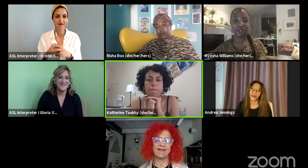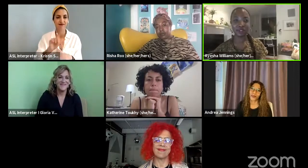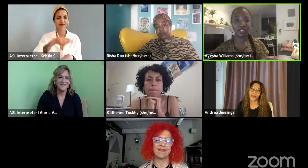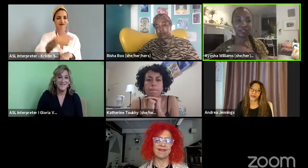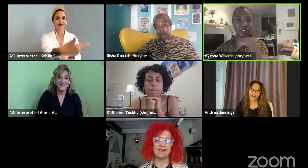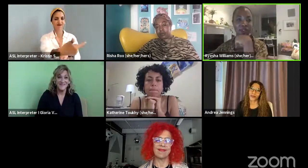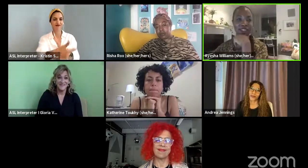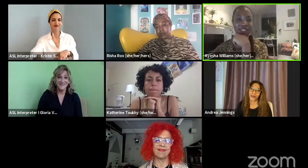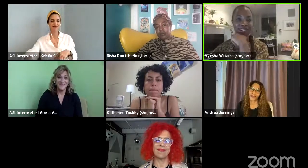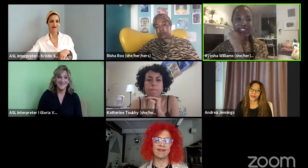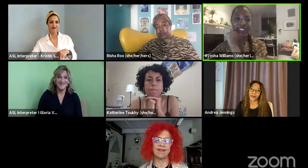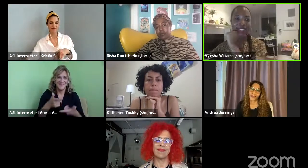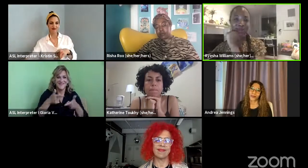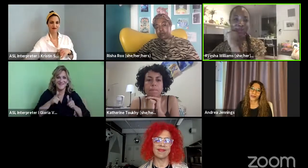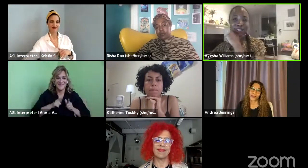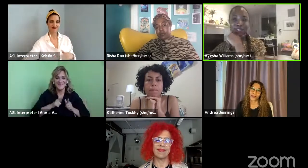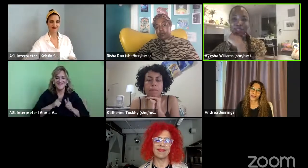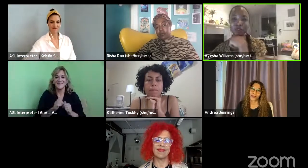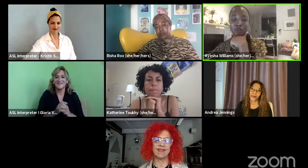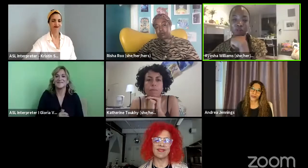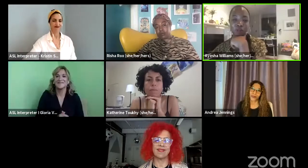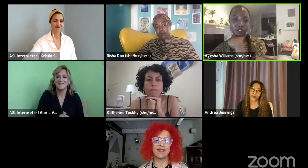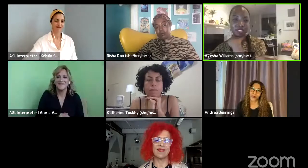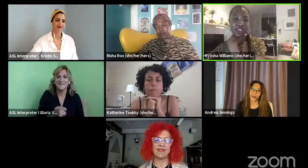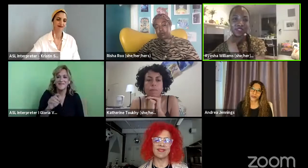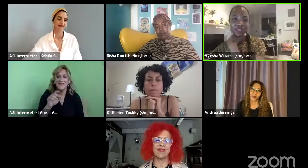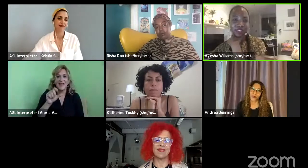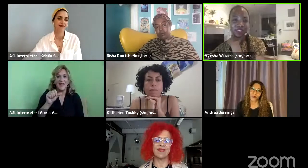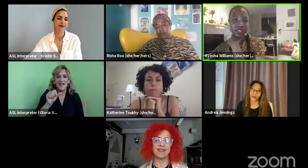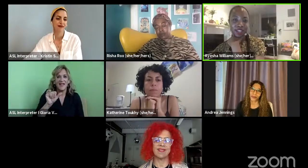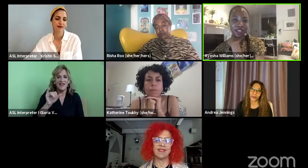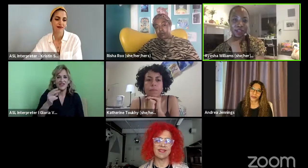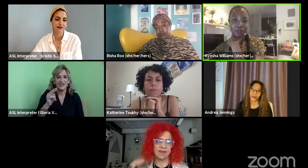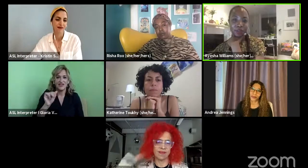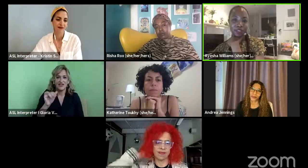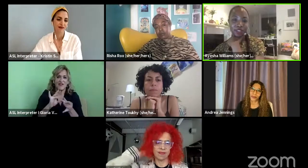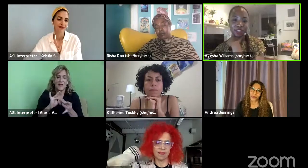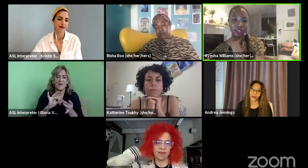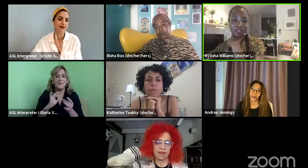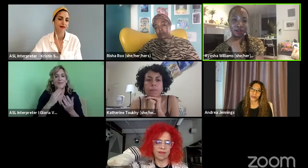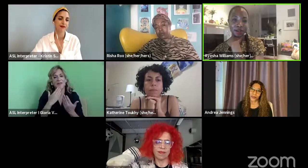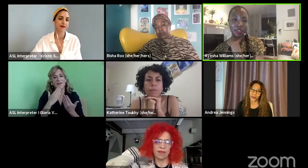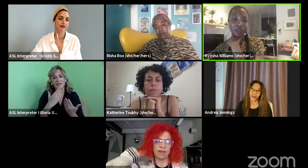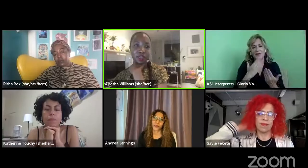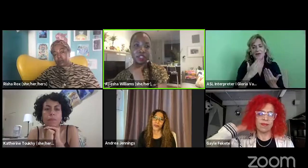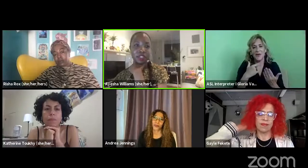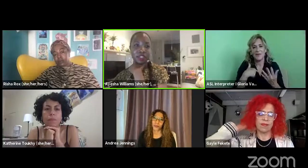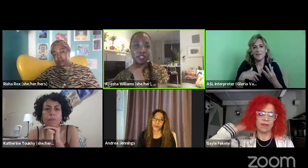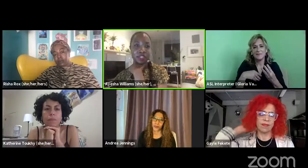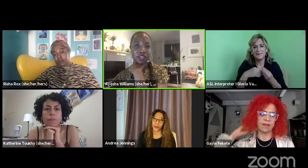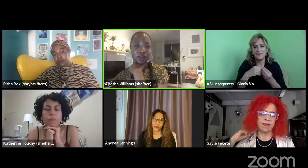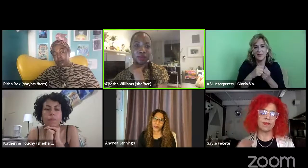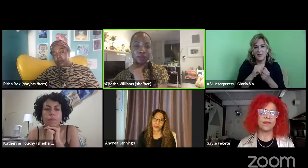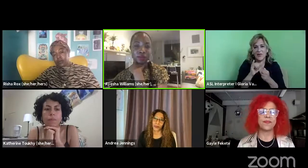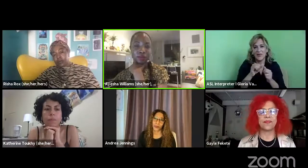And thank you. Thank you, everybody. And actually, I'm going to do a little bit of a pivot, Katherine, just on that point. And I'm